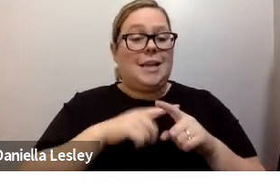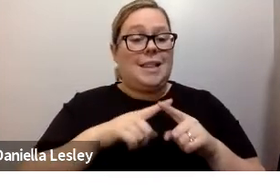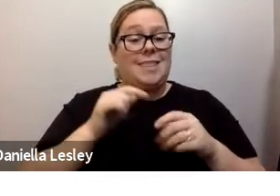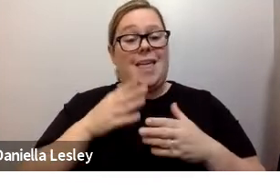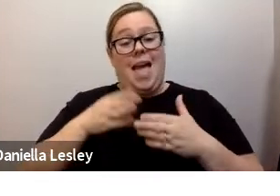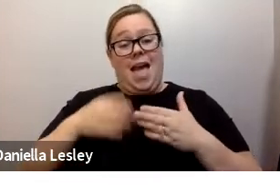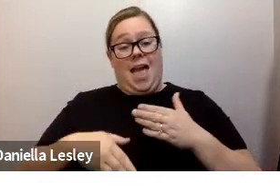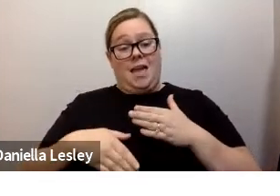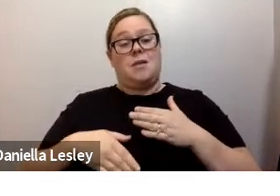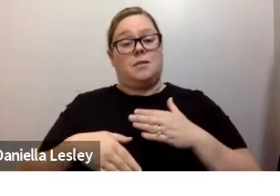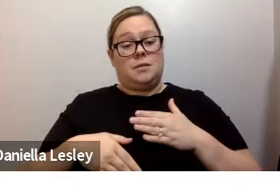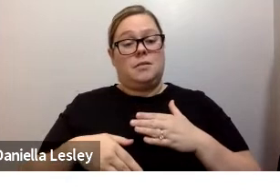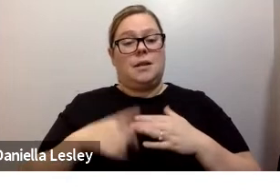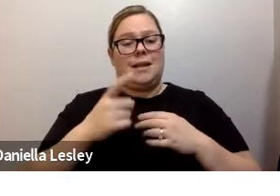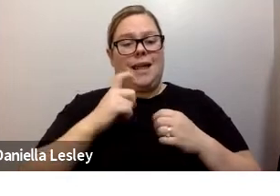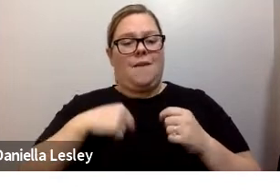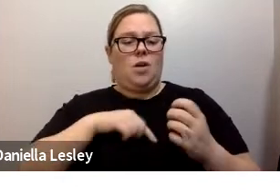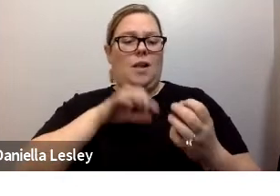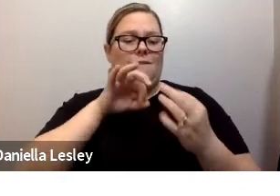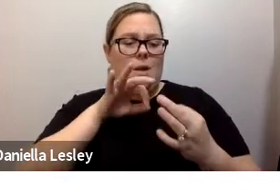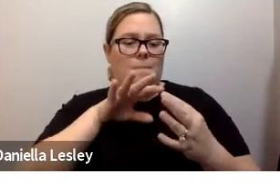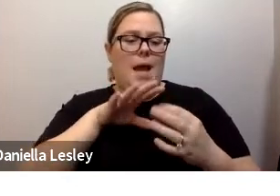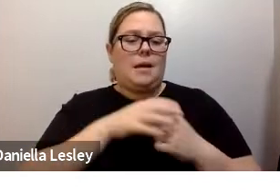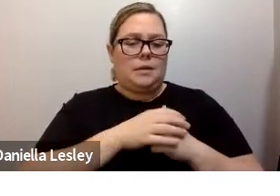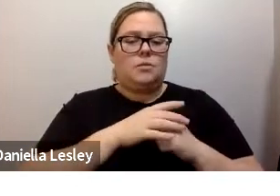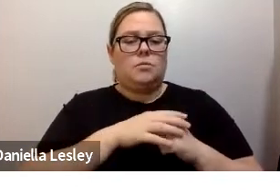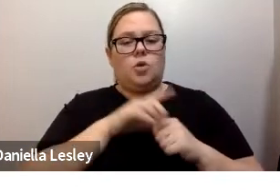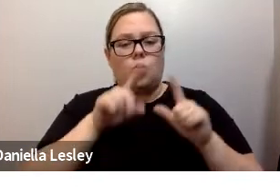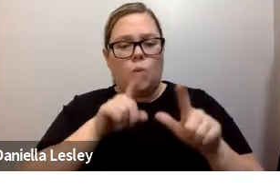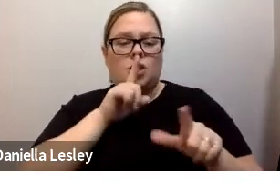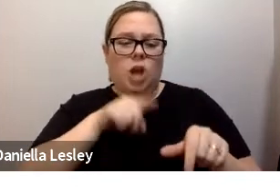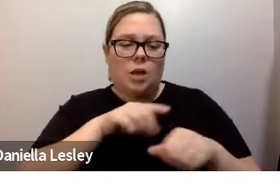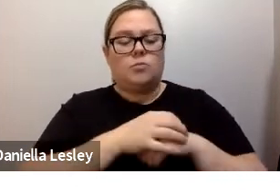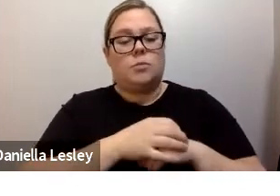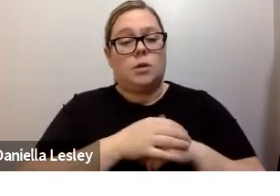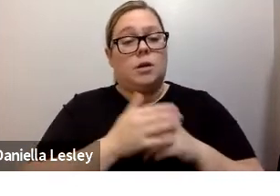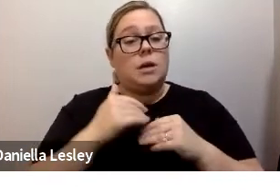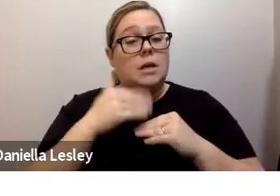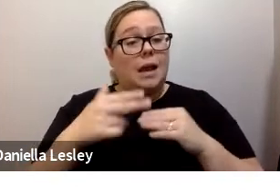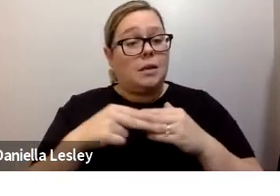of the session, a feedback questionnaire. Next slide, please.